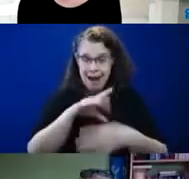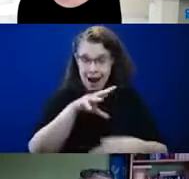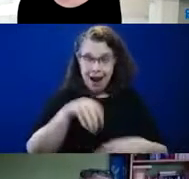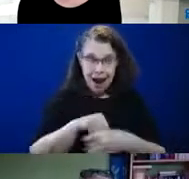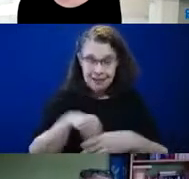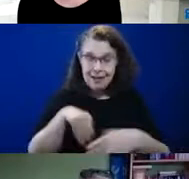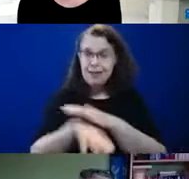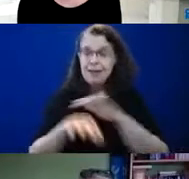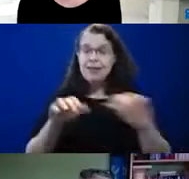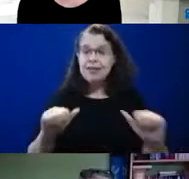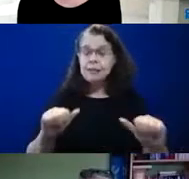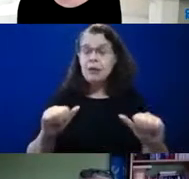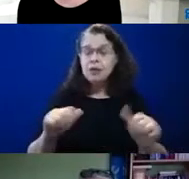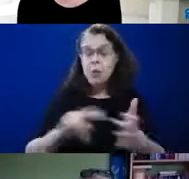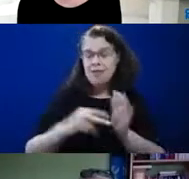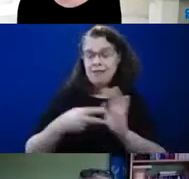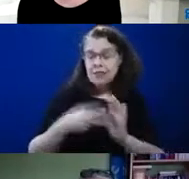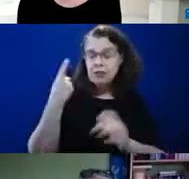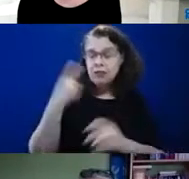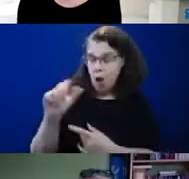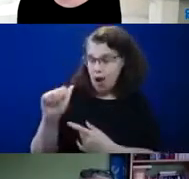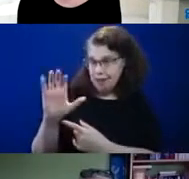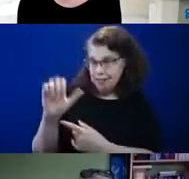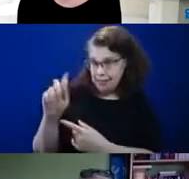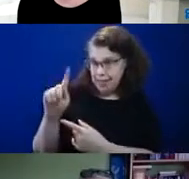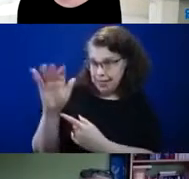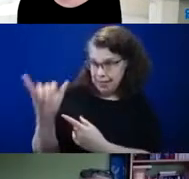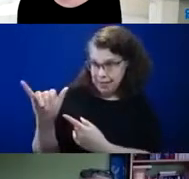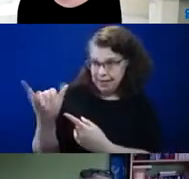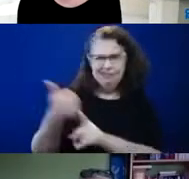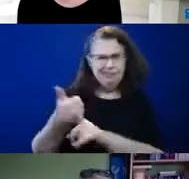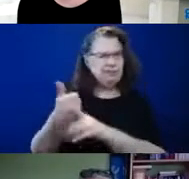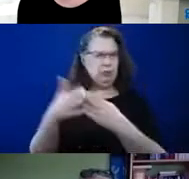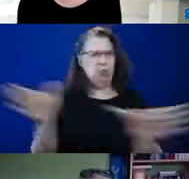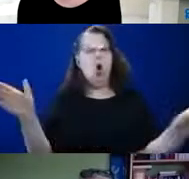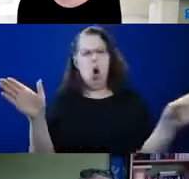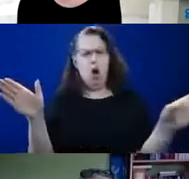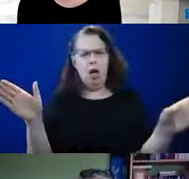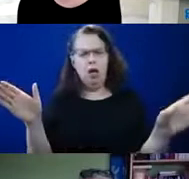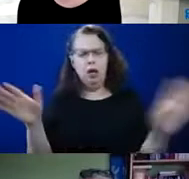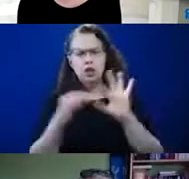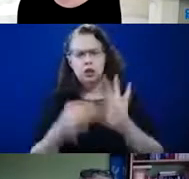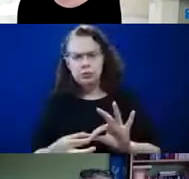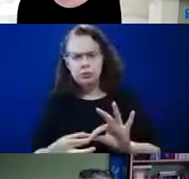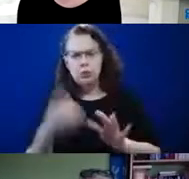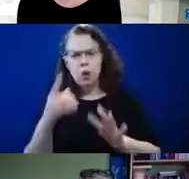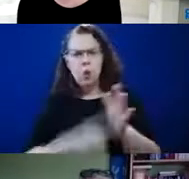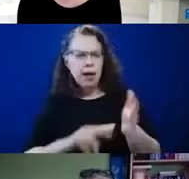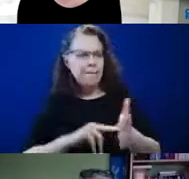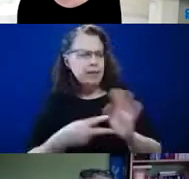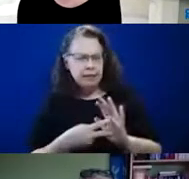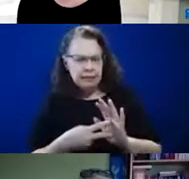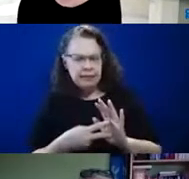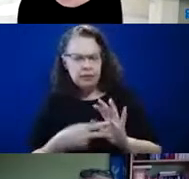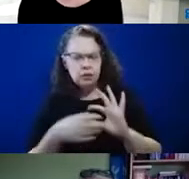the definition of accessibility, I think, is really broad in terms of what does it mean that the content of